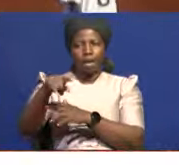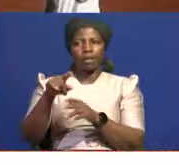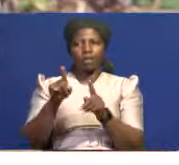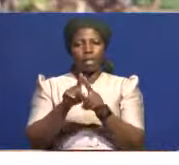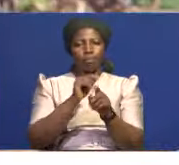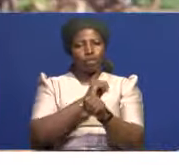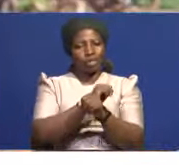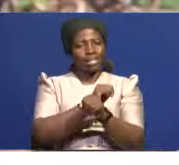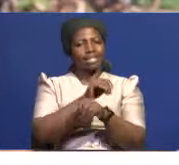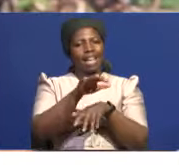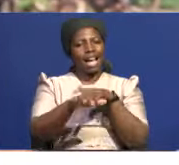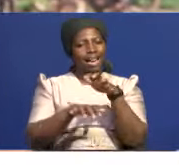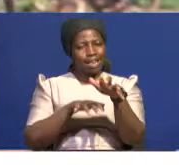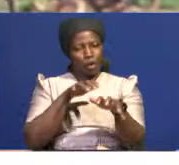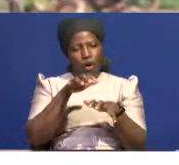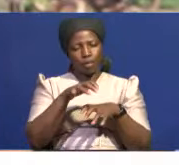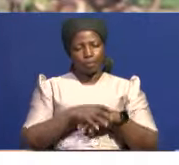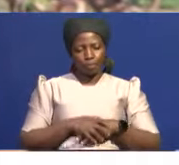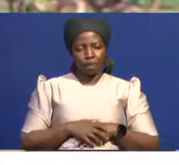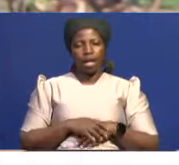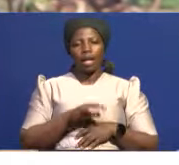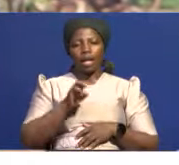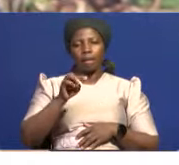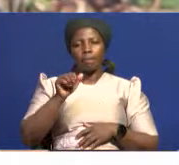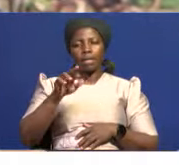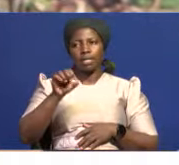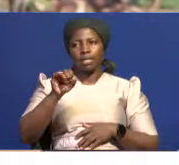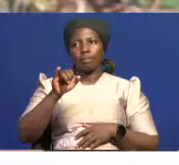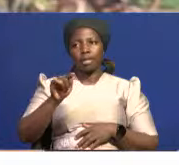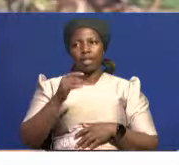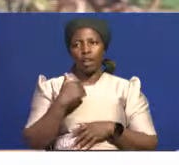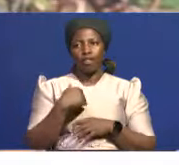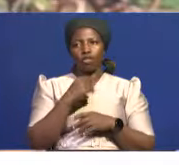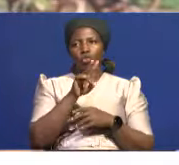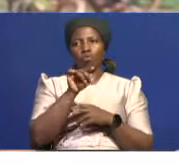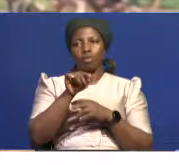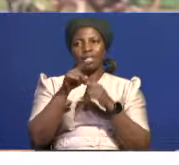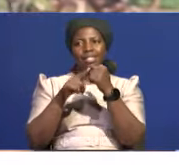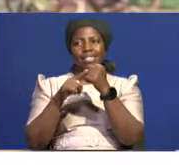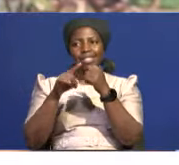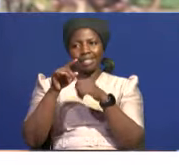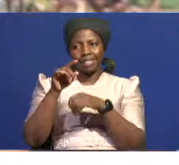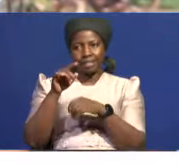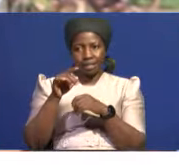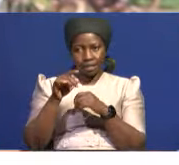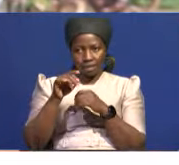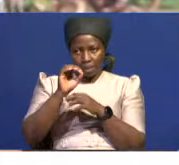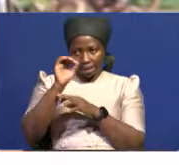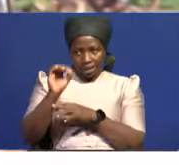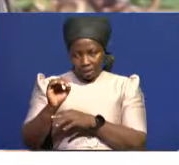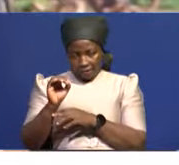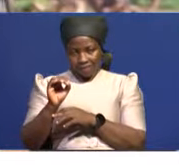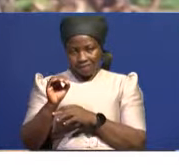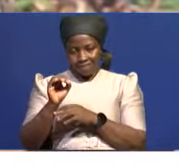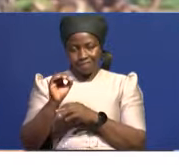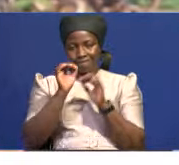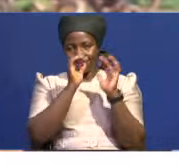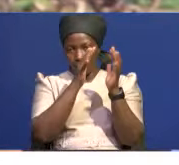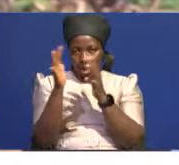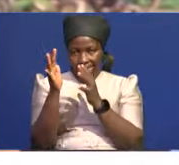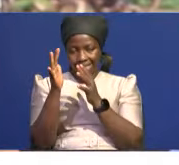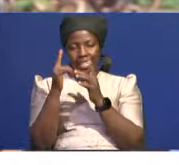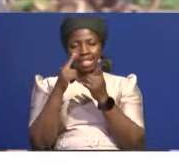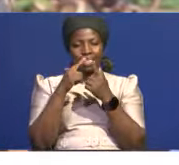conservation. In Marsabit, we have 2.06% of the forest cover. And when we engage